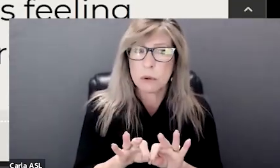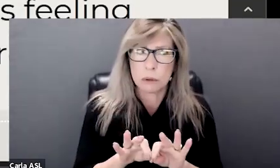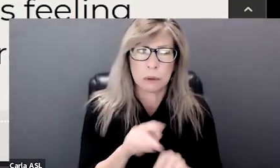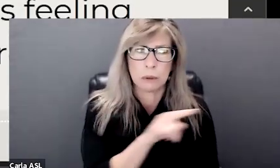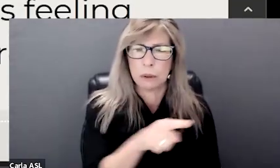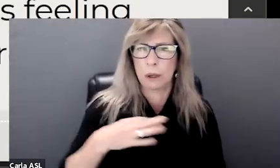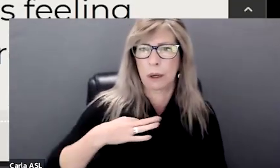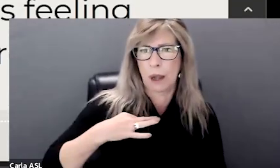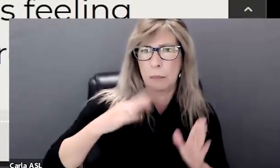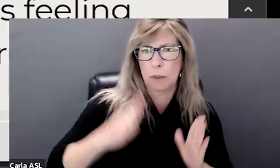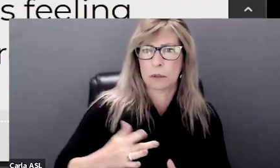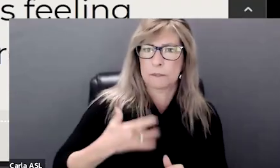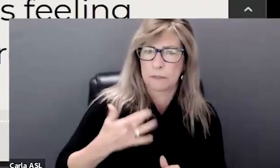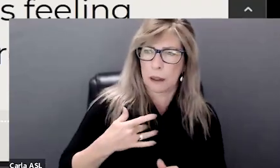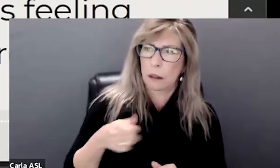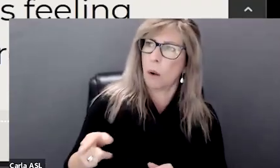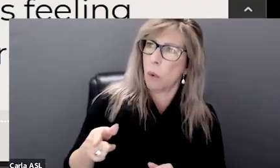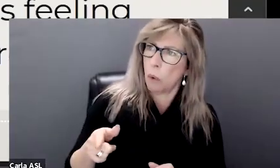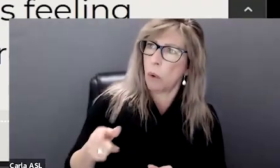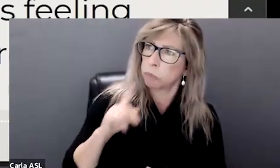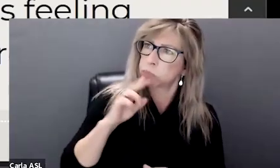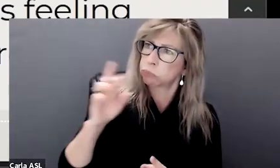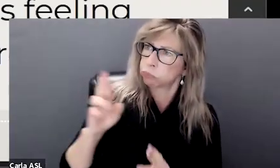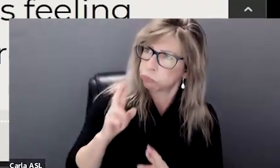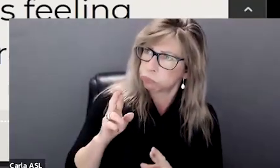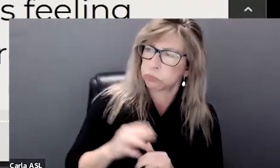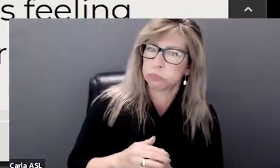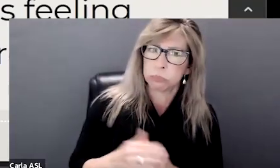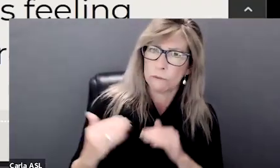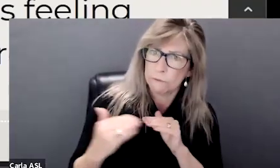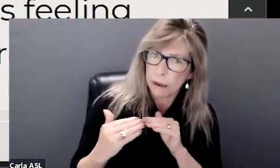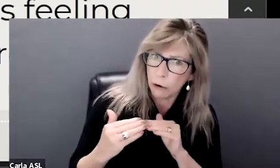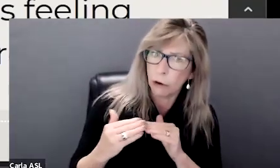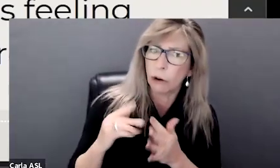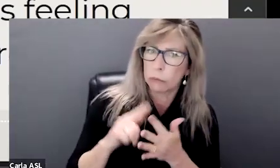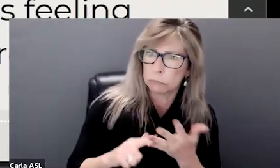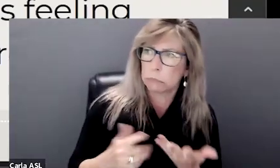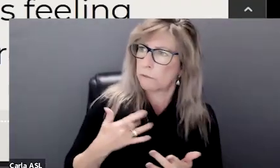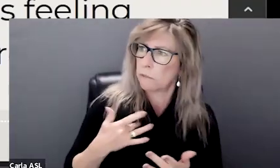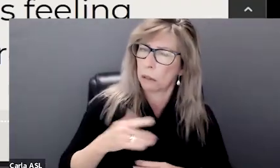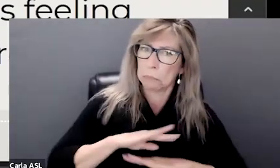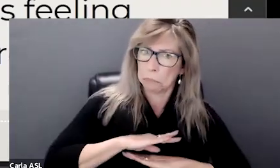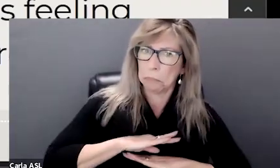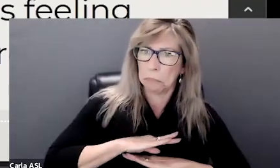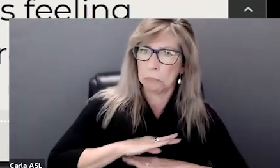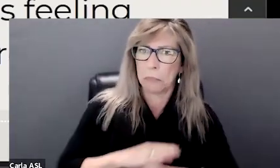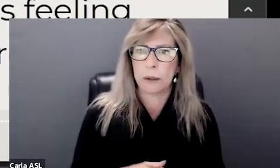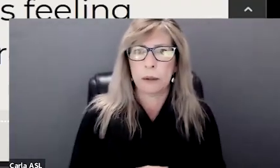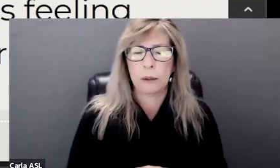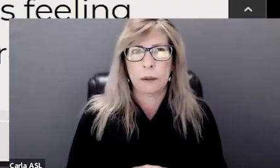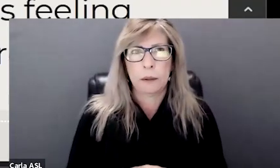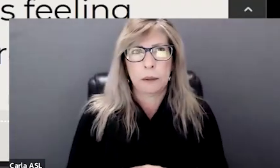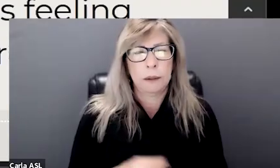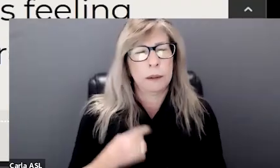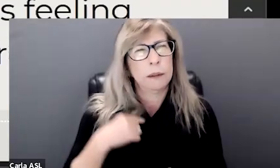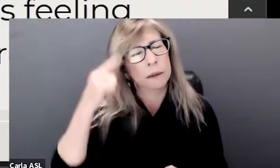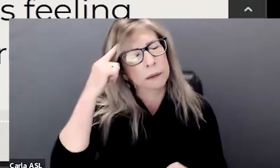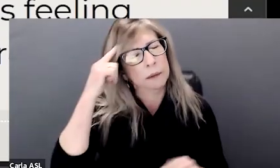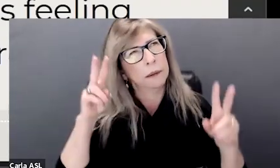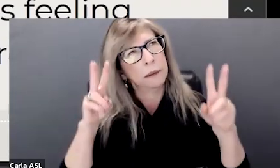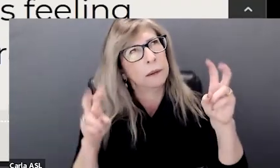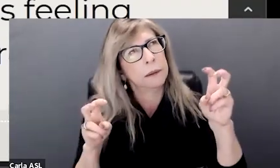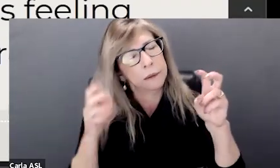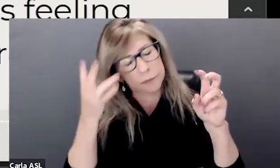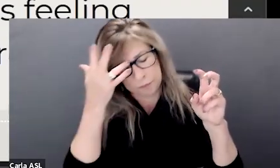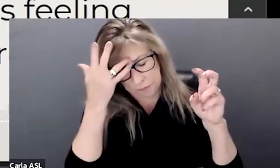respected and treated fairly. You know, there's that, the expression escapes me, something to do, it was an Einstein